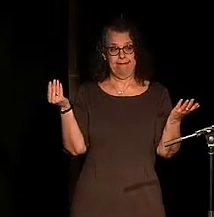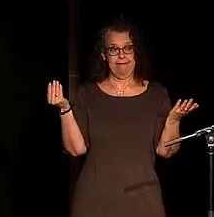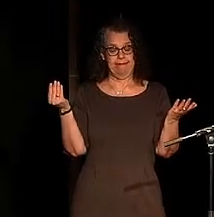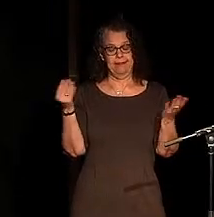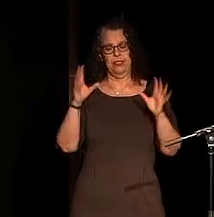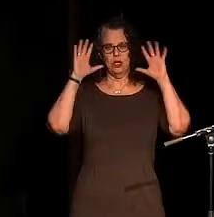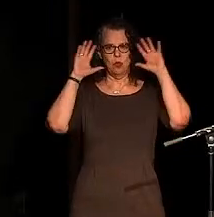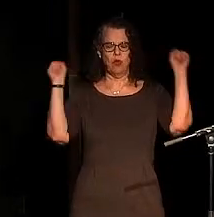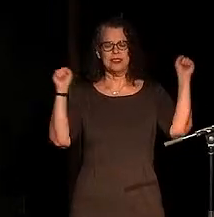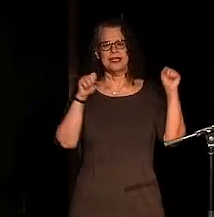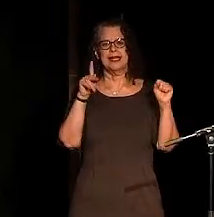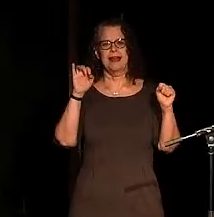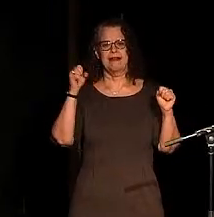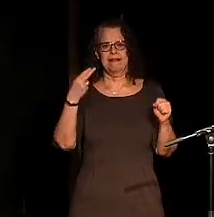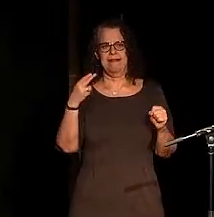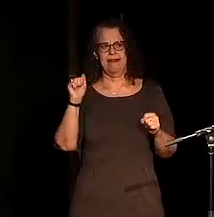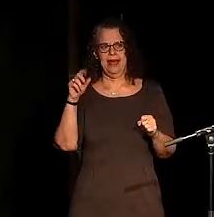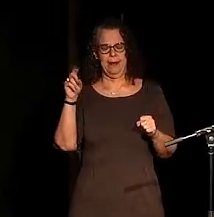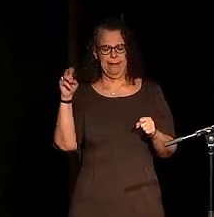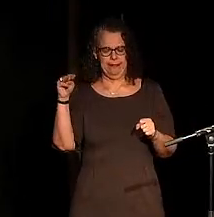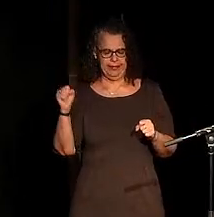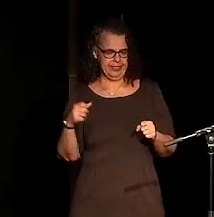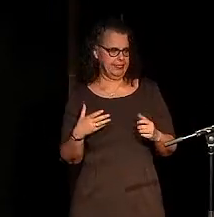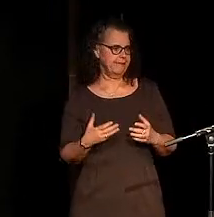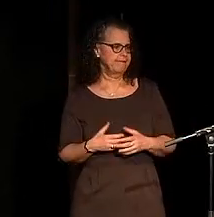And President Kenneth Adams.